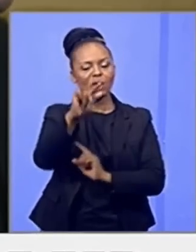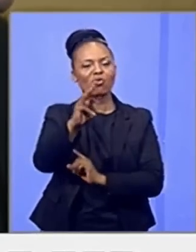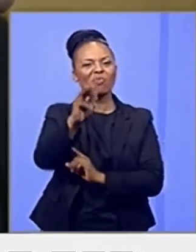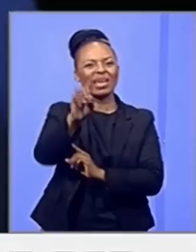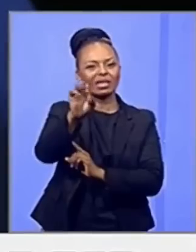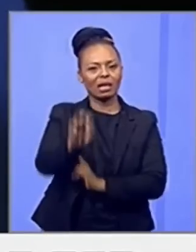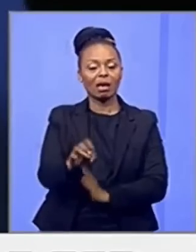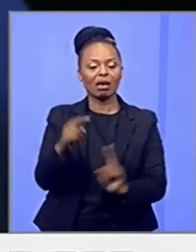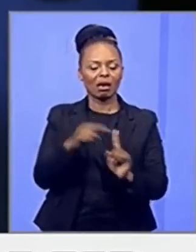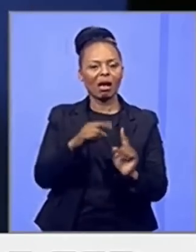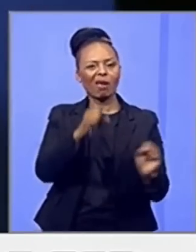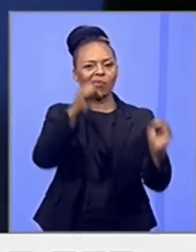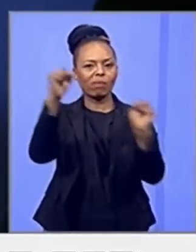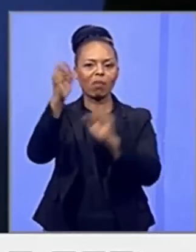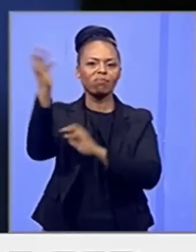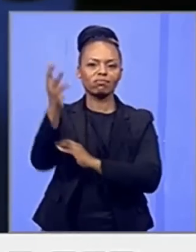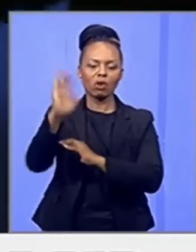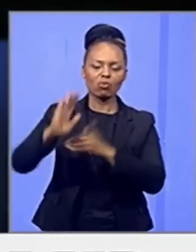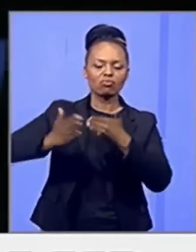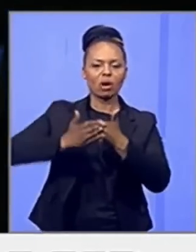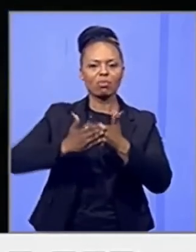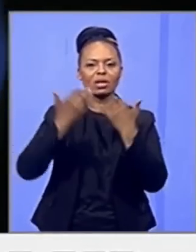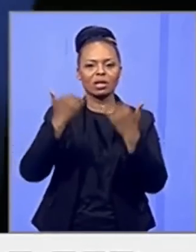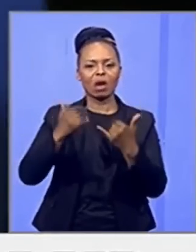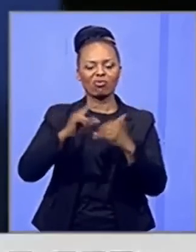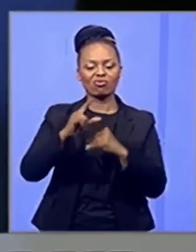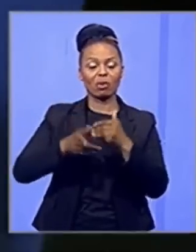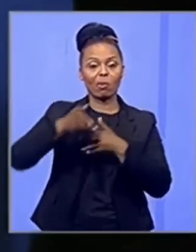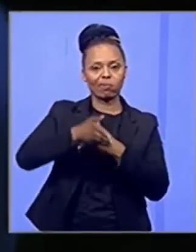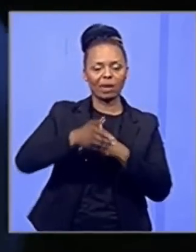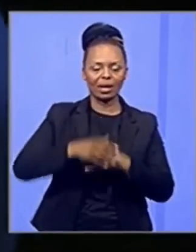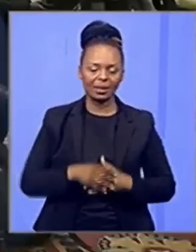Kumete o file polelo ya go tswalela kopano.